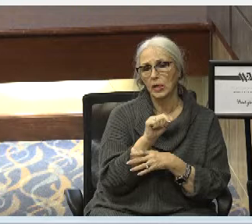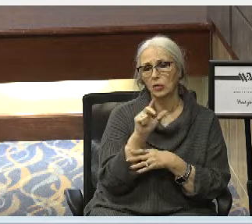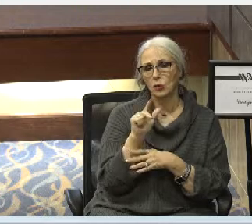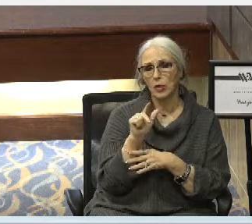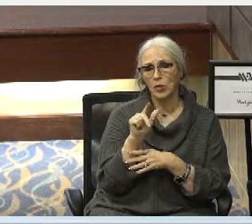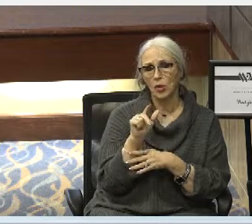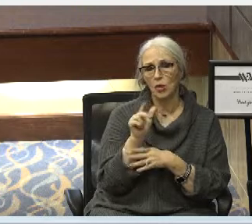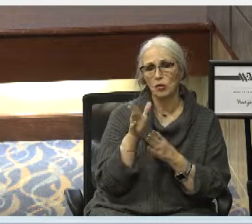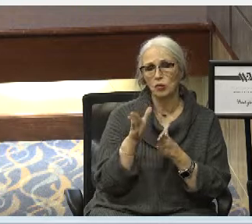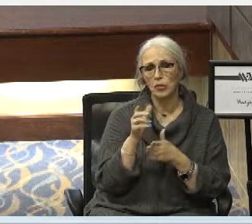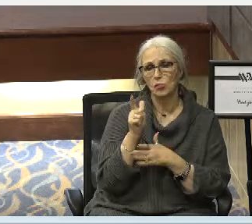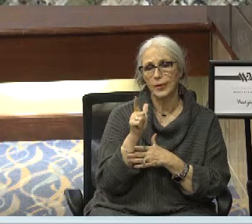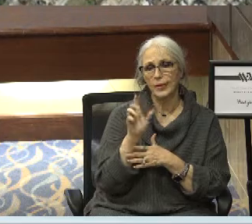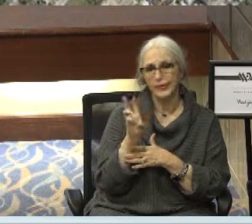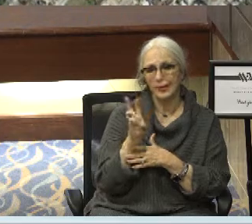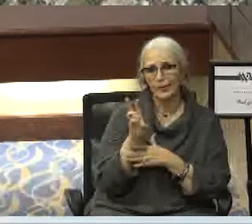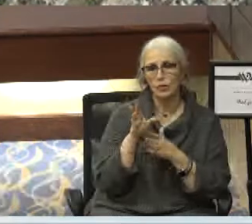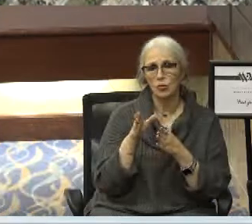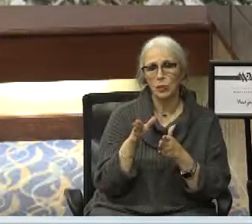Street and 26th Street.